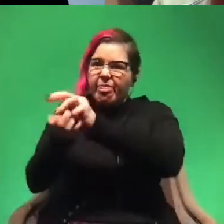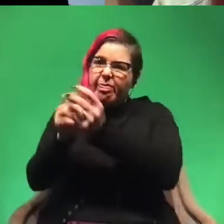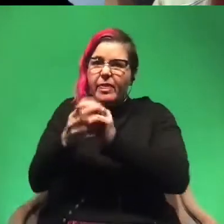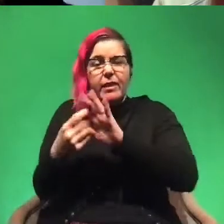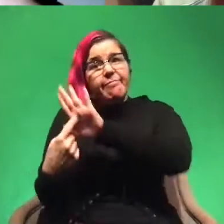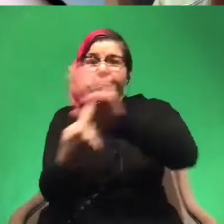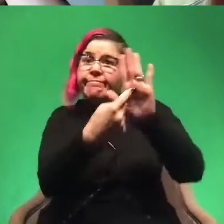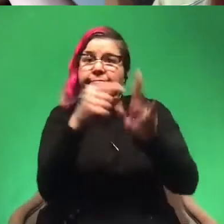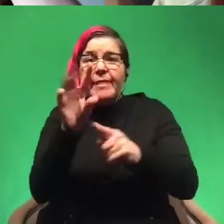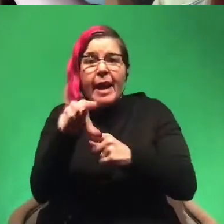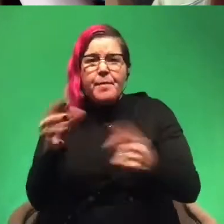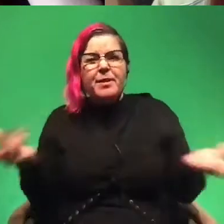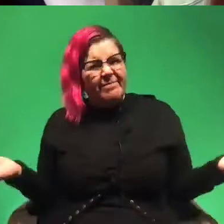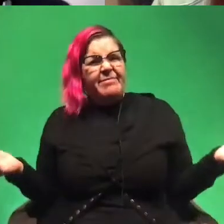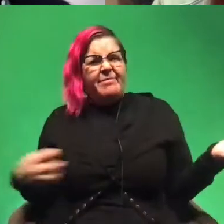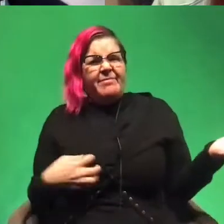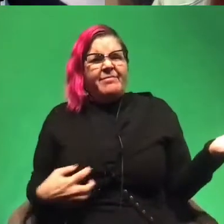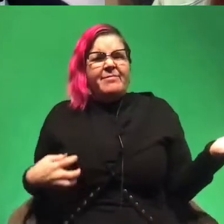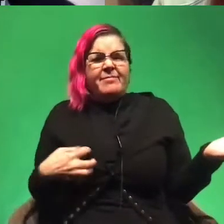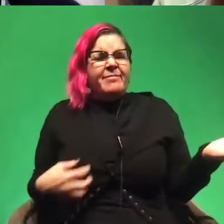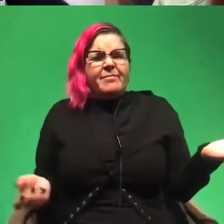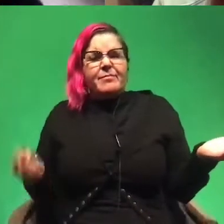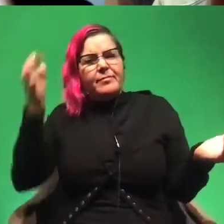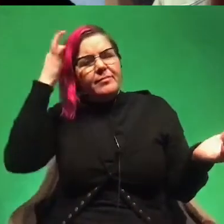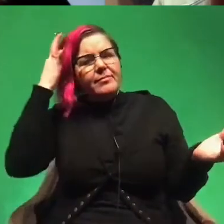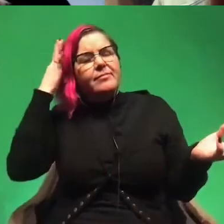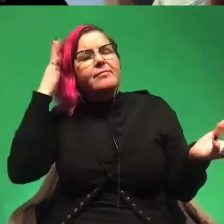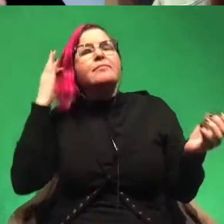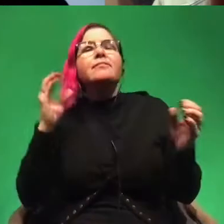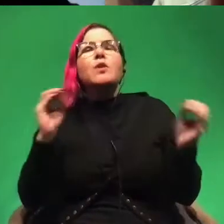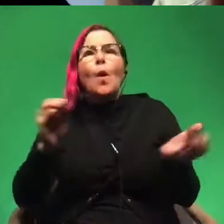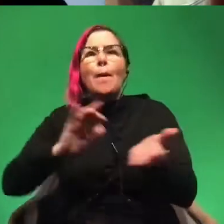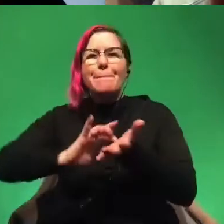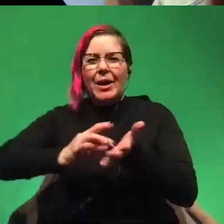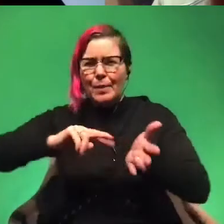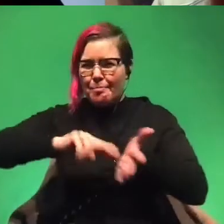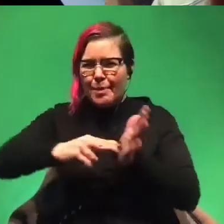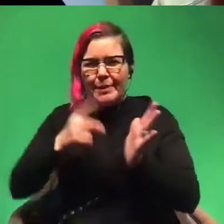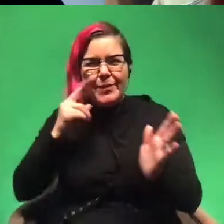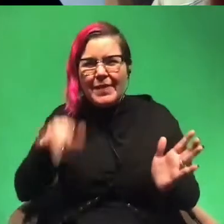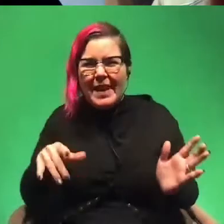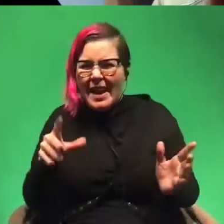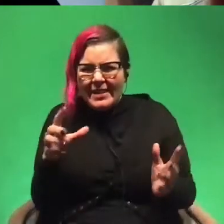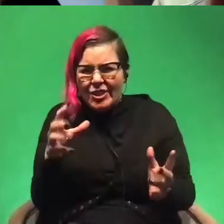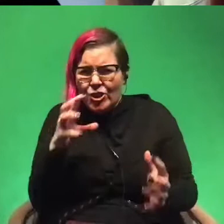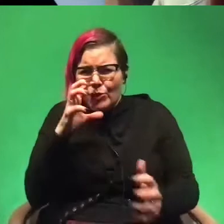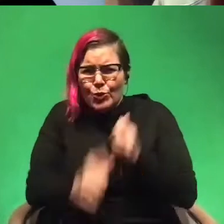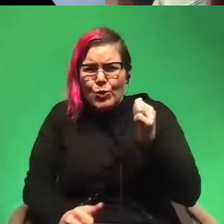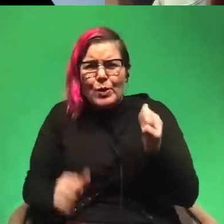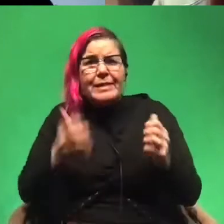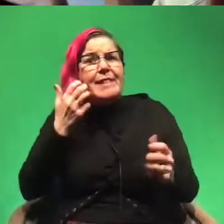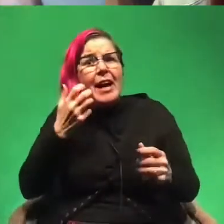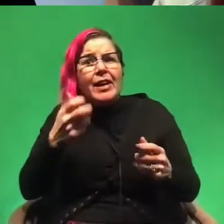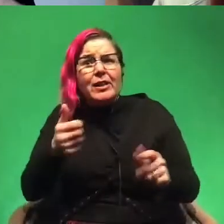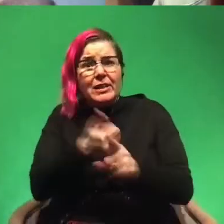camera. You know, there's absolutely no medical need for that. It's absolutely needlessly cruel. And the tigress couldn't do anything about it